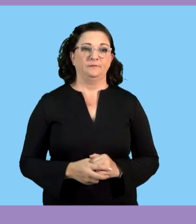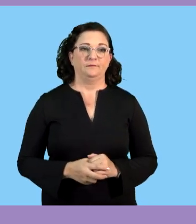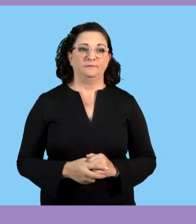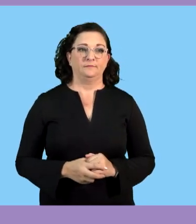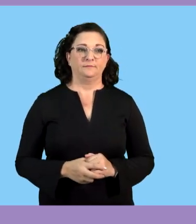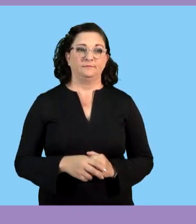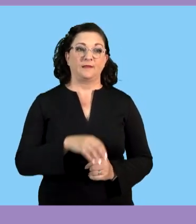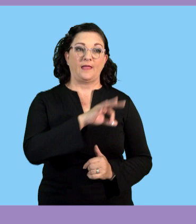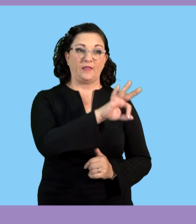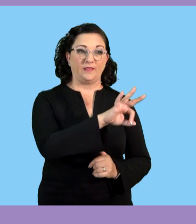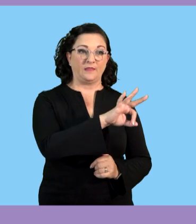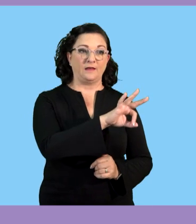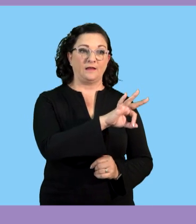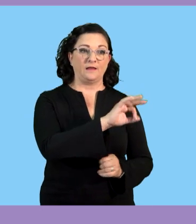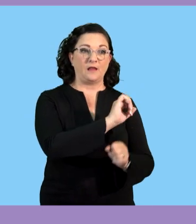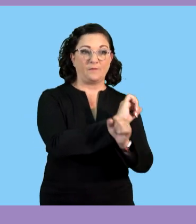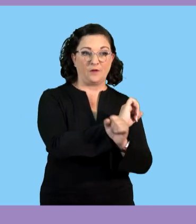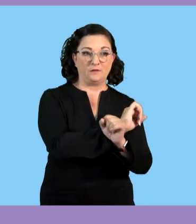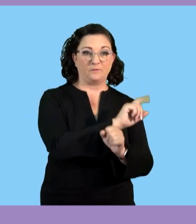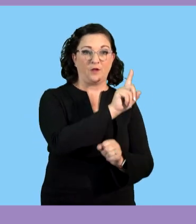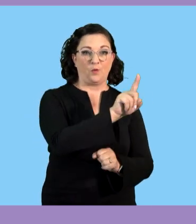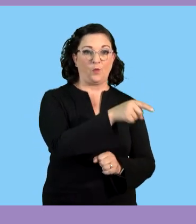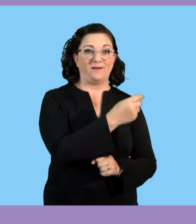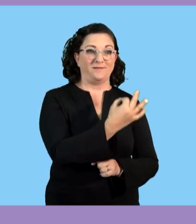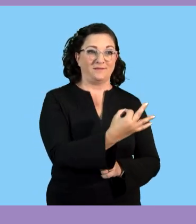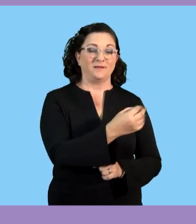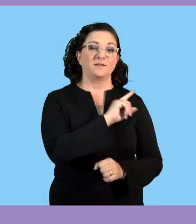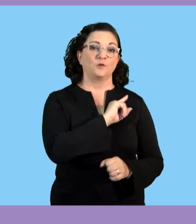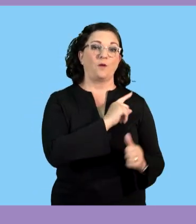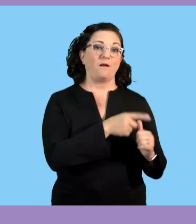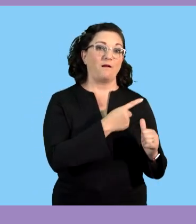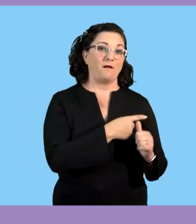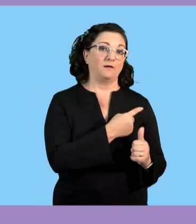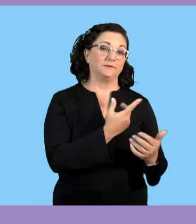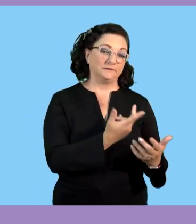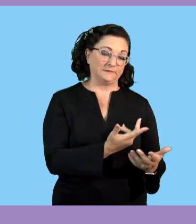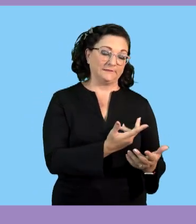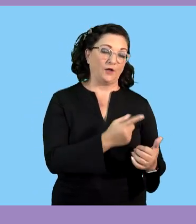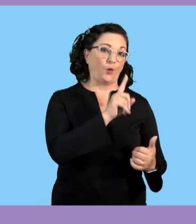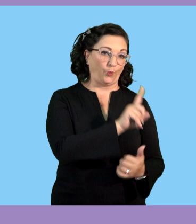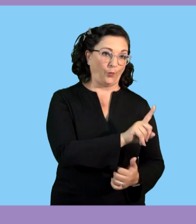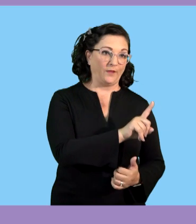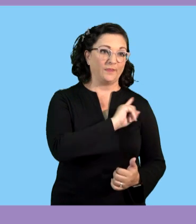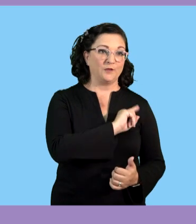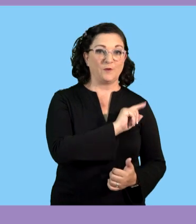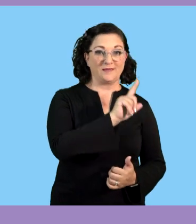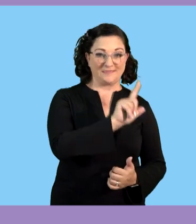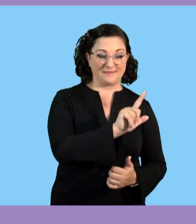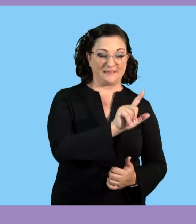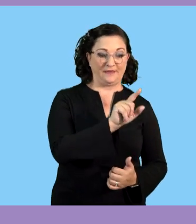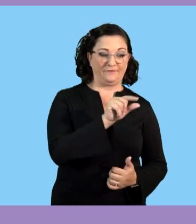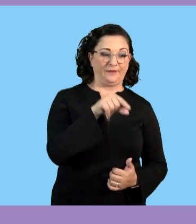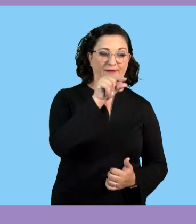as well. So 3 multiplied by 1/3 we know is 1, so that just leaves us with 7 exponent p. And